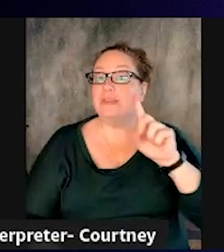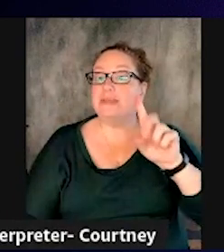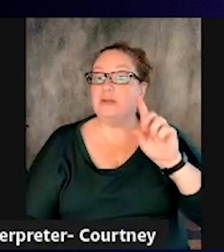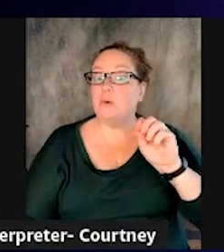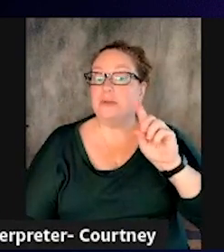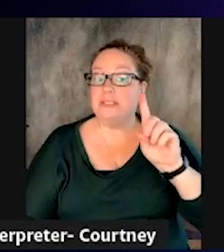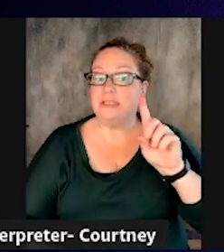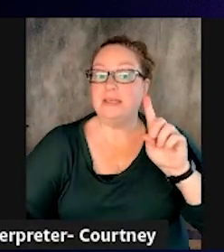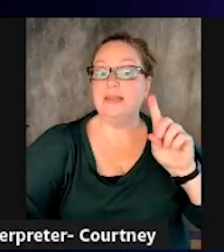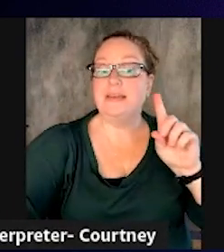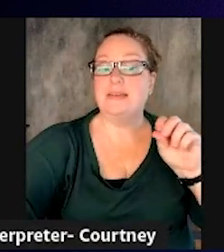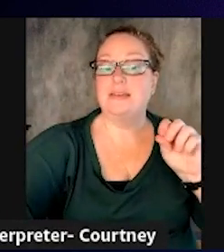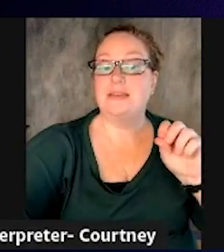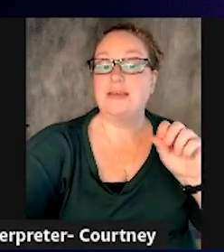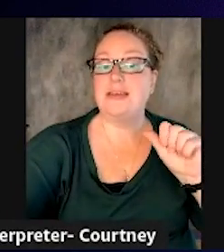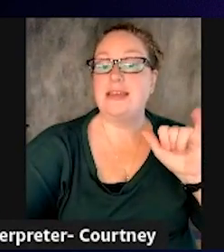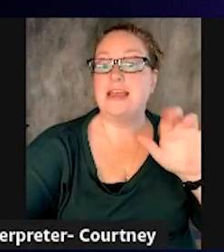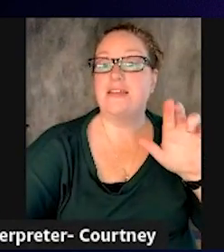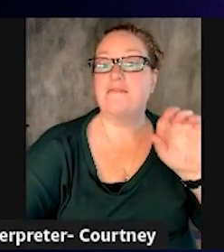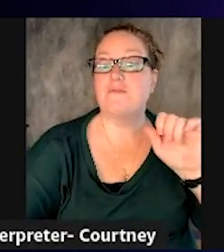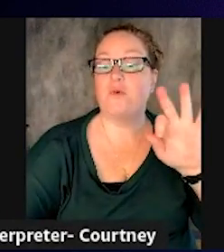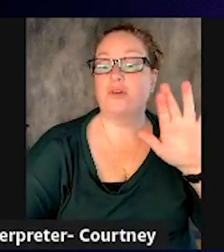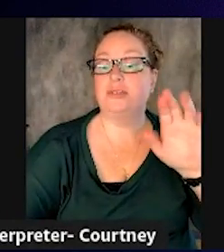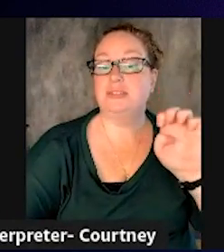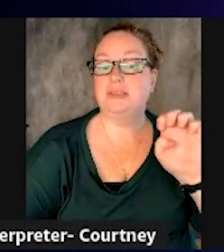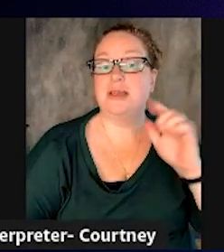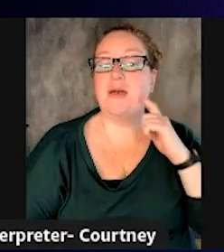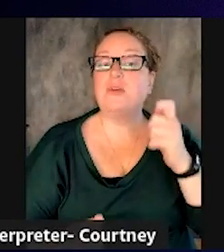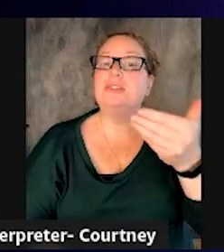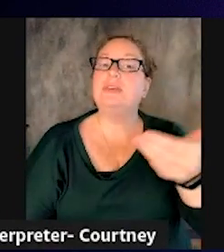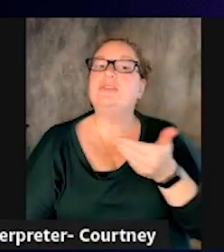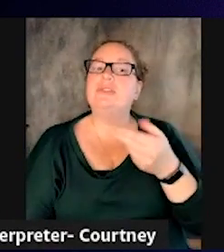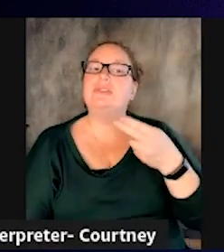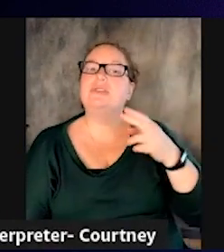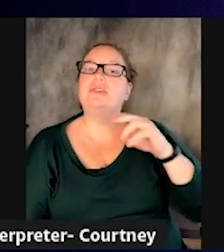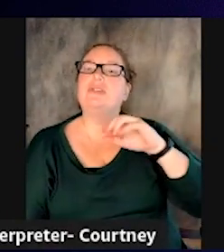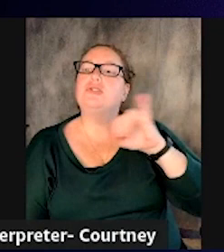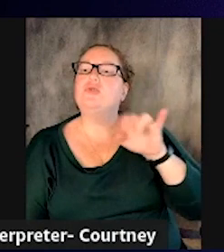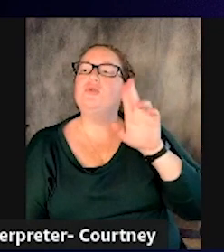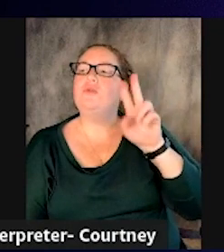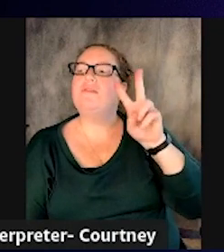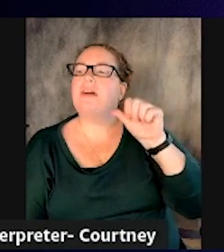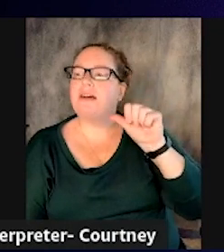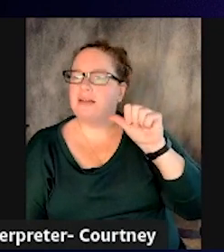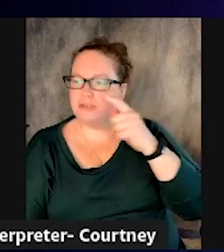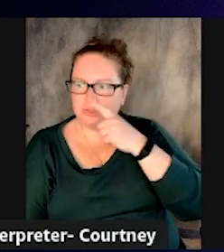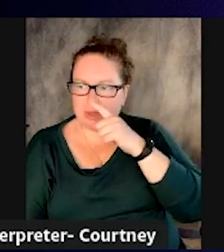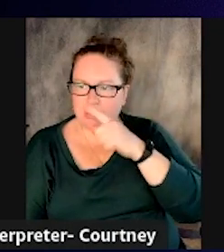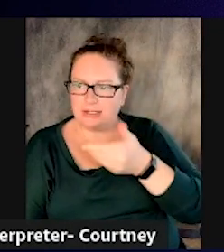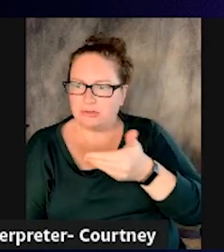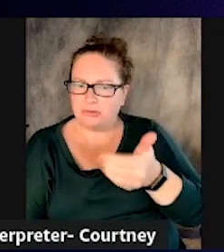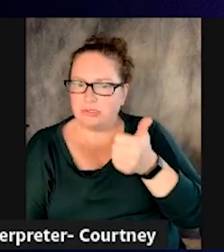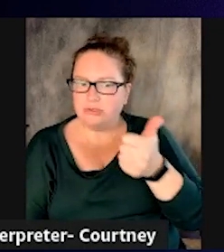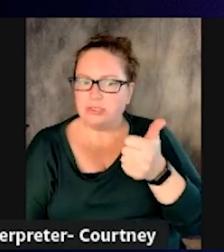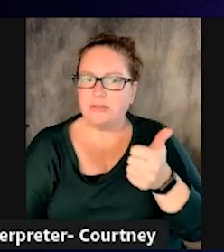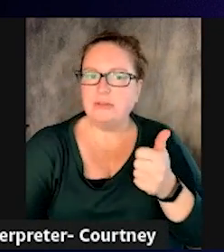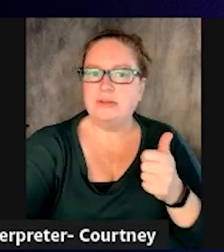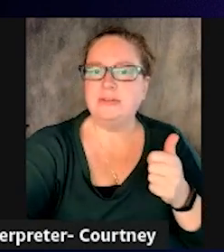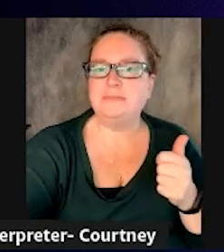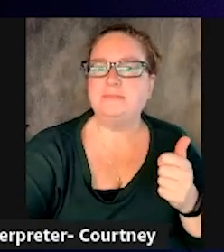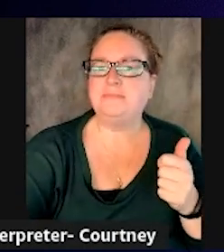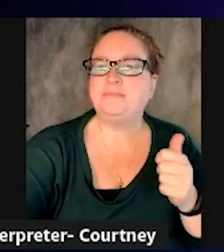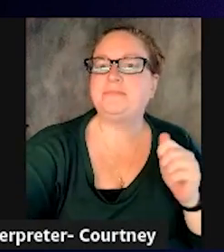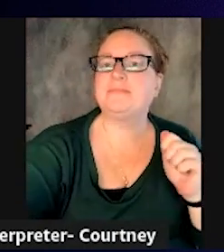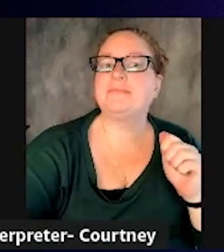to introduce our good friend, Ahuva, who is our special guest today. Ahuva, can you introduce yourself? Sure. Hi, my